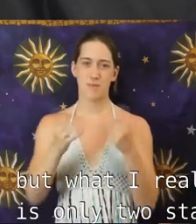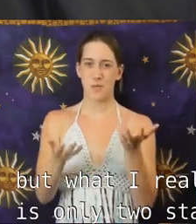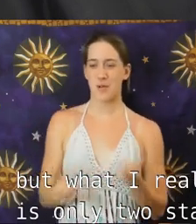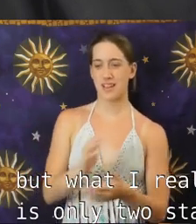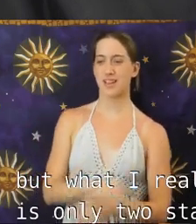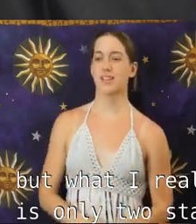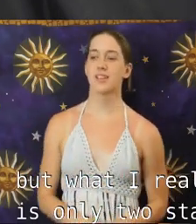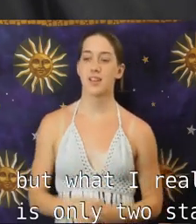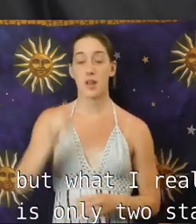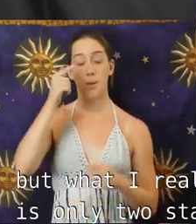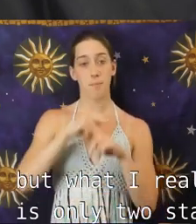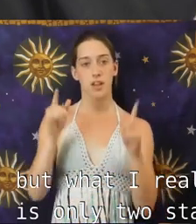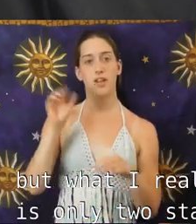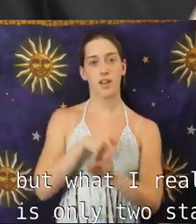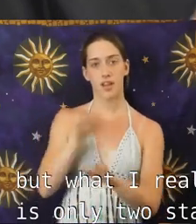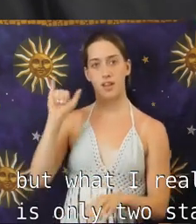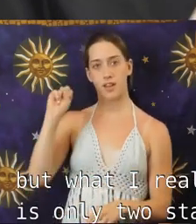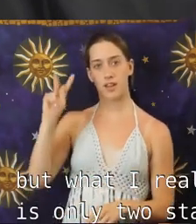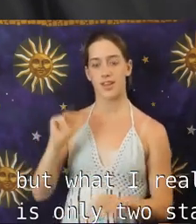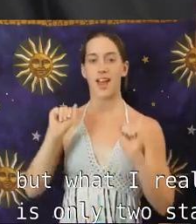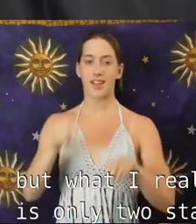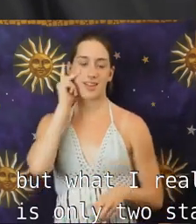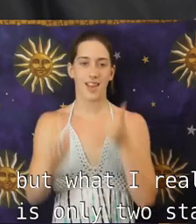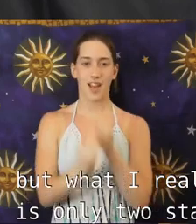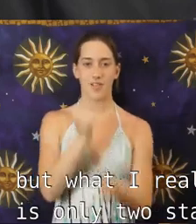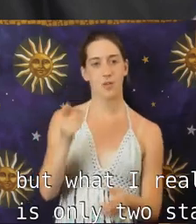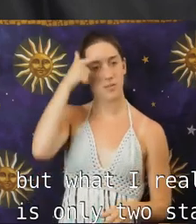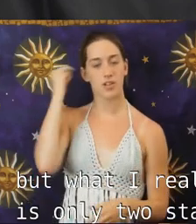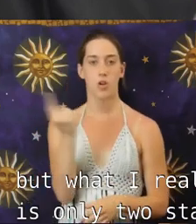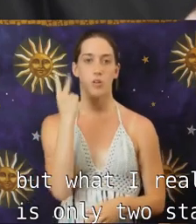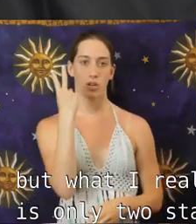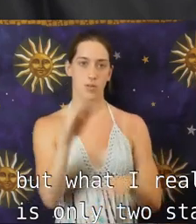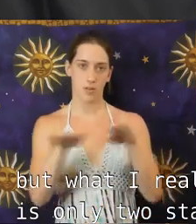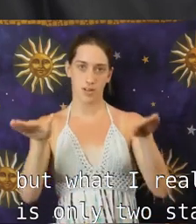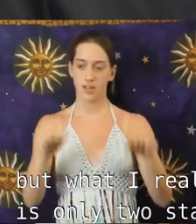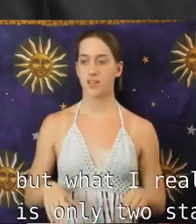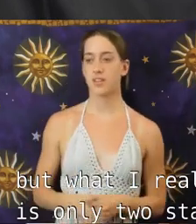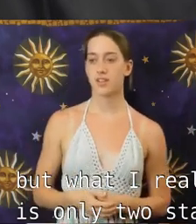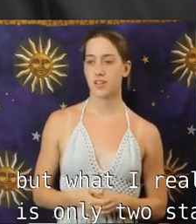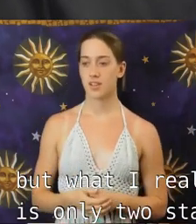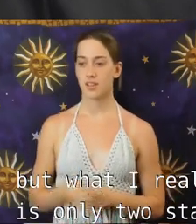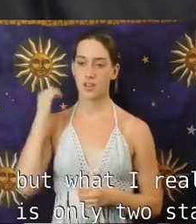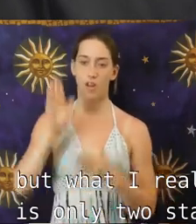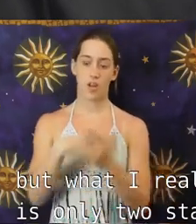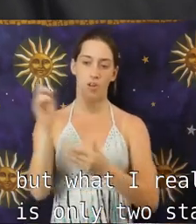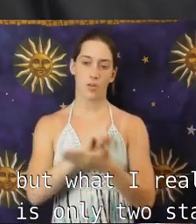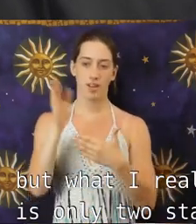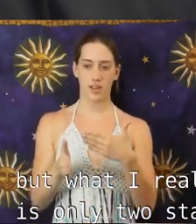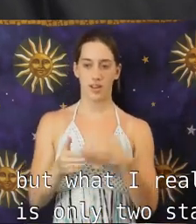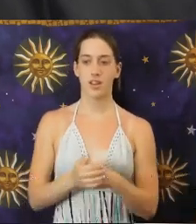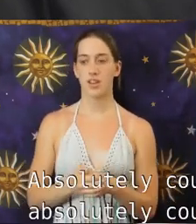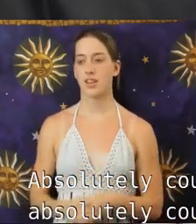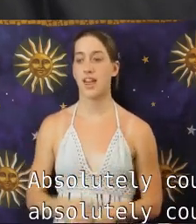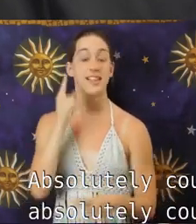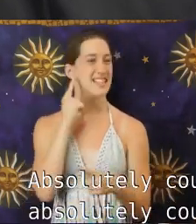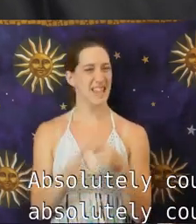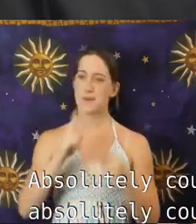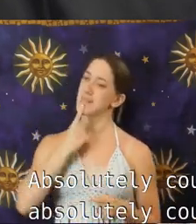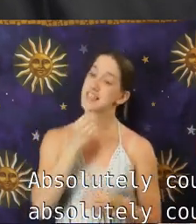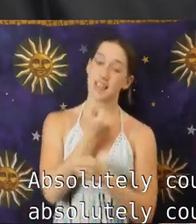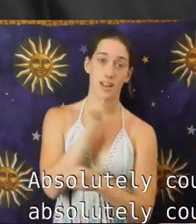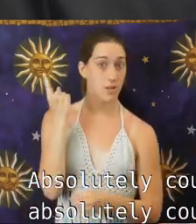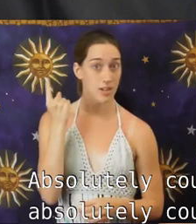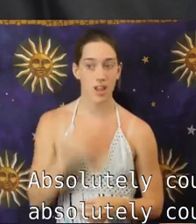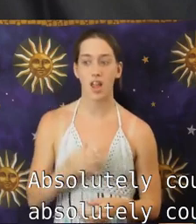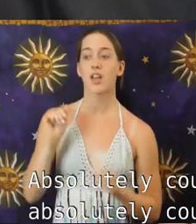about Inkcarceration is that there are only 2 stages set up all weekend. So you absolutely could not